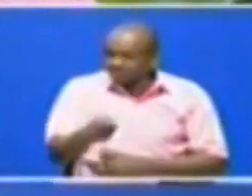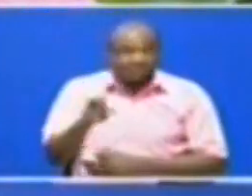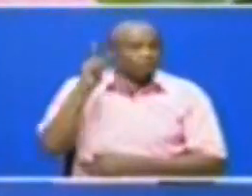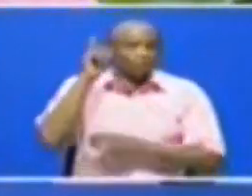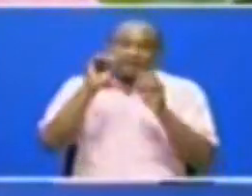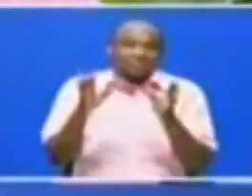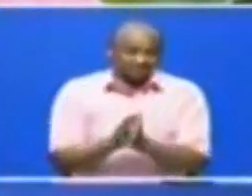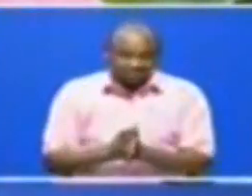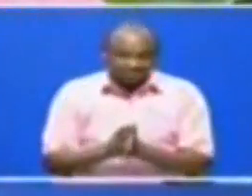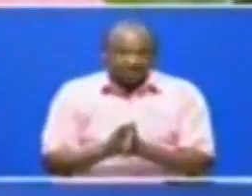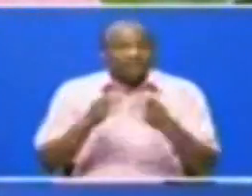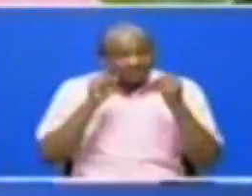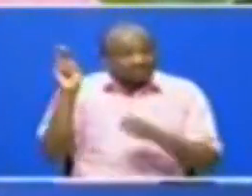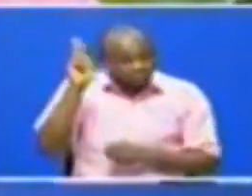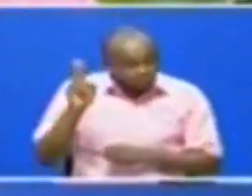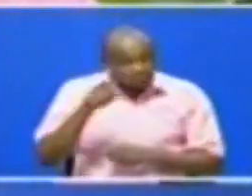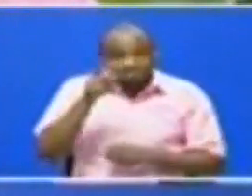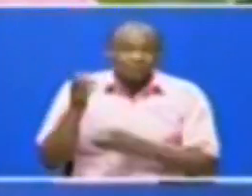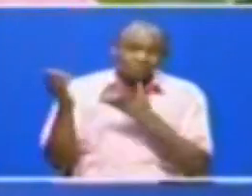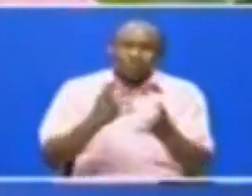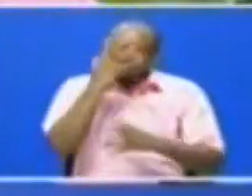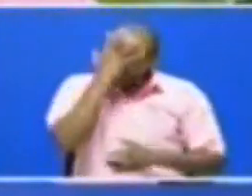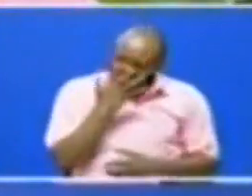law. President Uhuru has brought